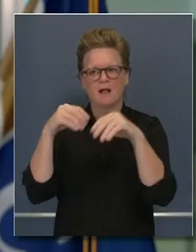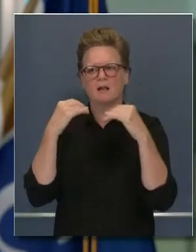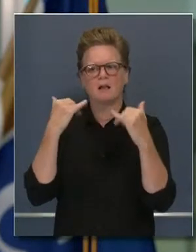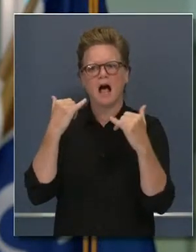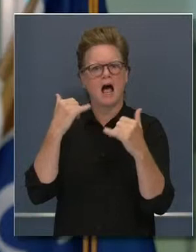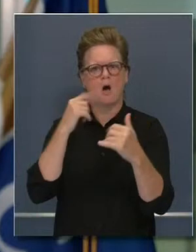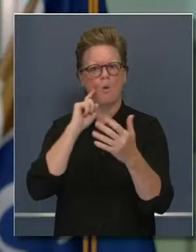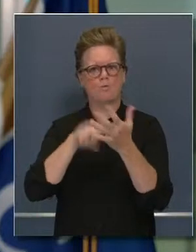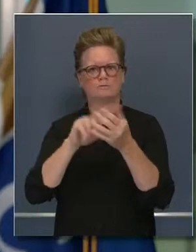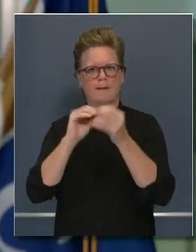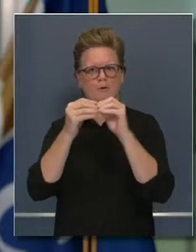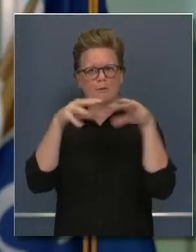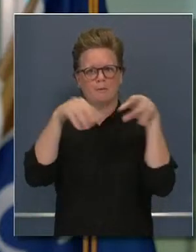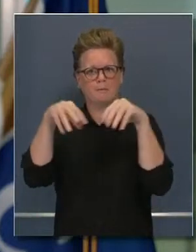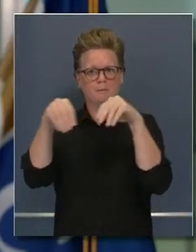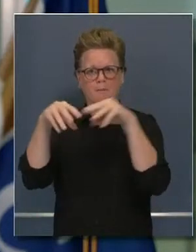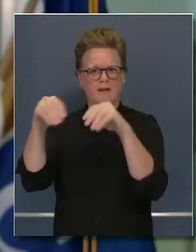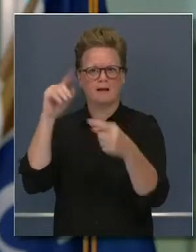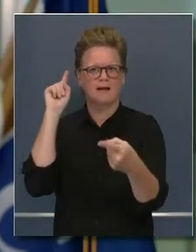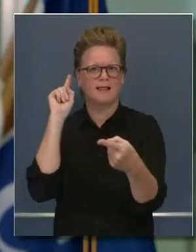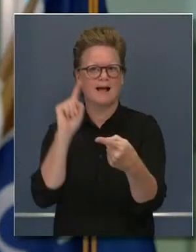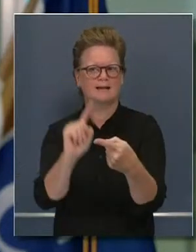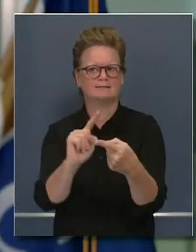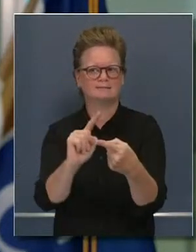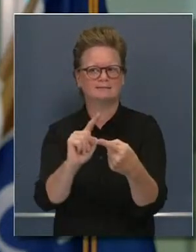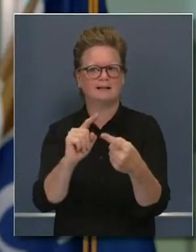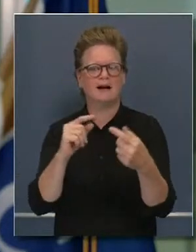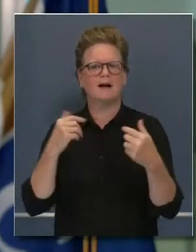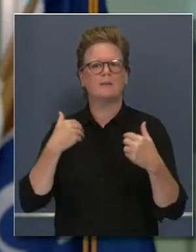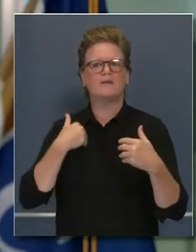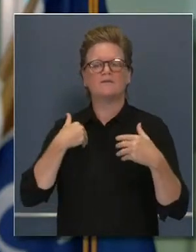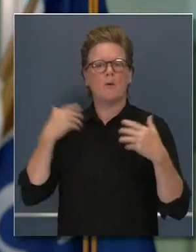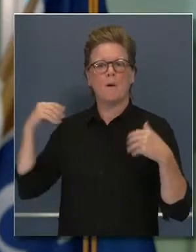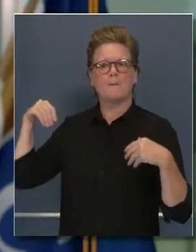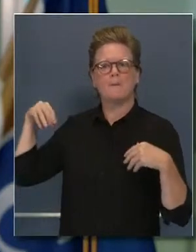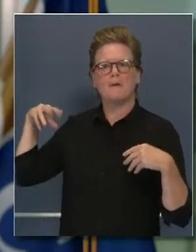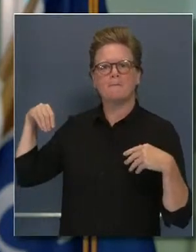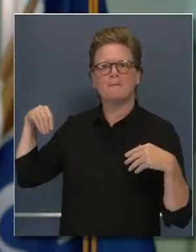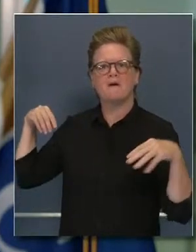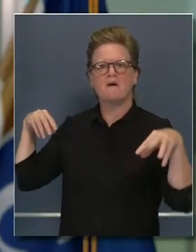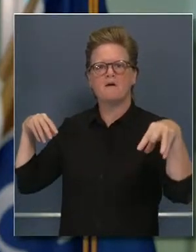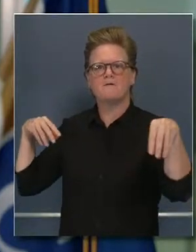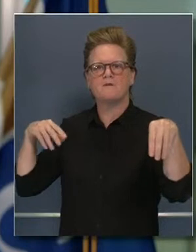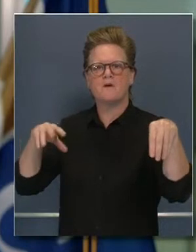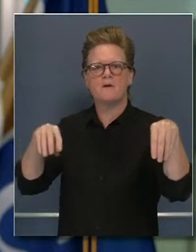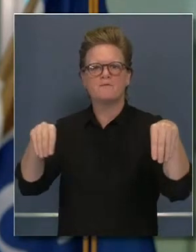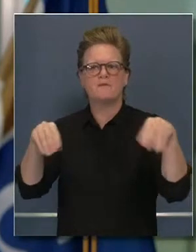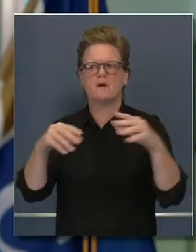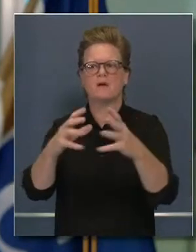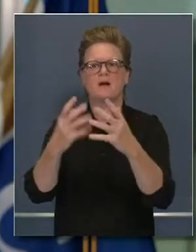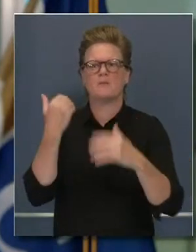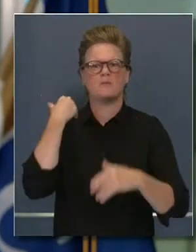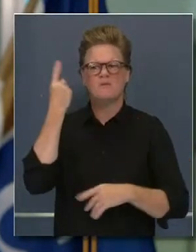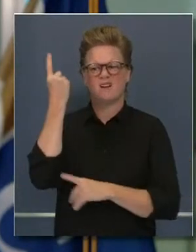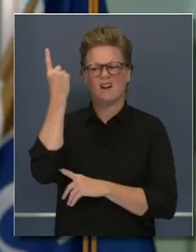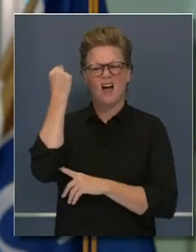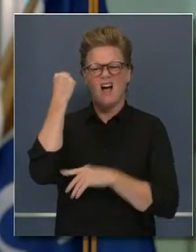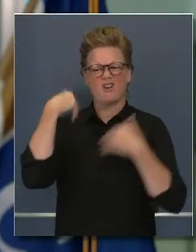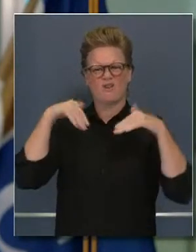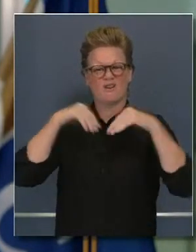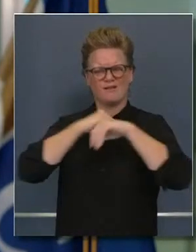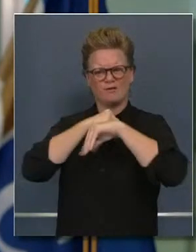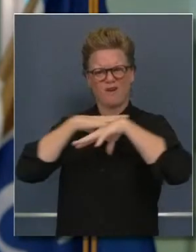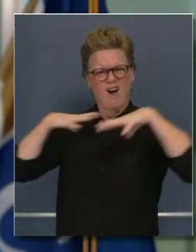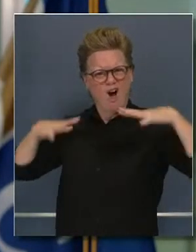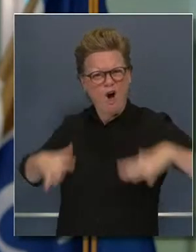improved, meaning a year ago, I would have imagined more customers being impacted for a longer period of time. There's more precision, there has